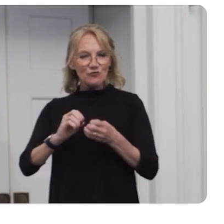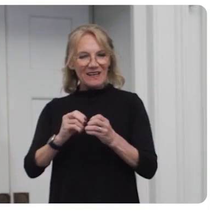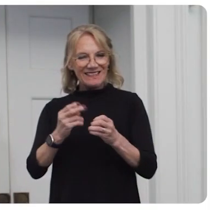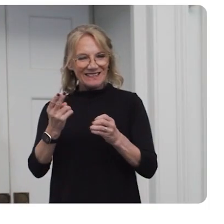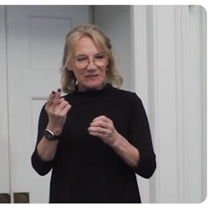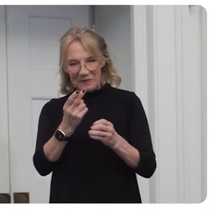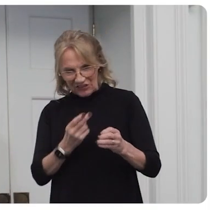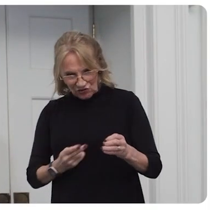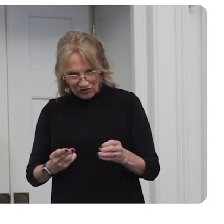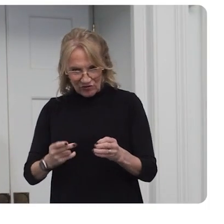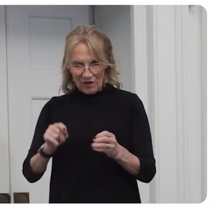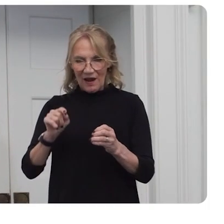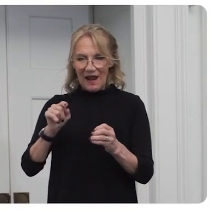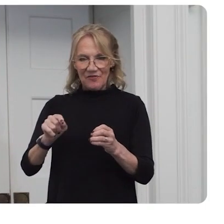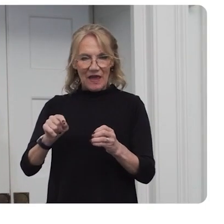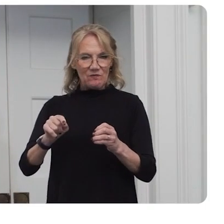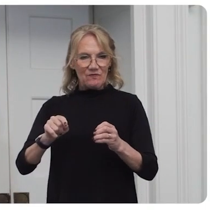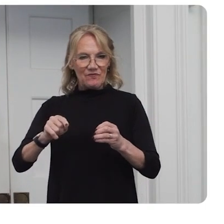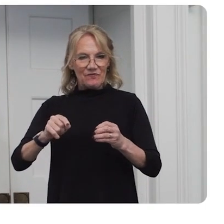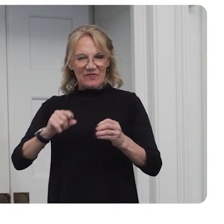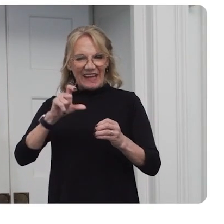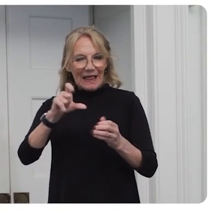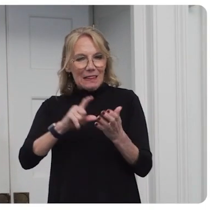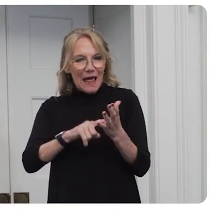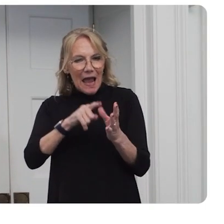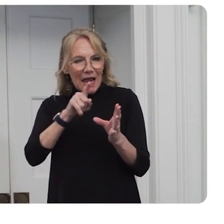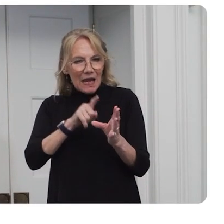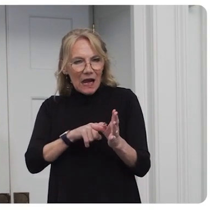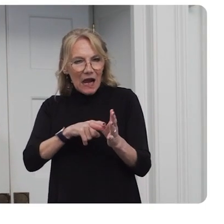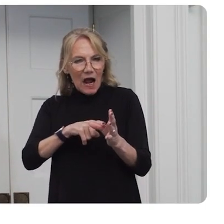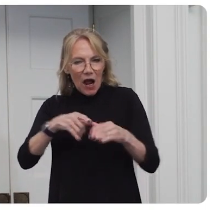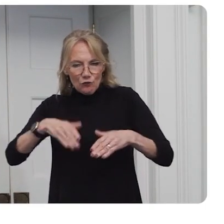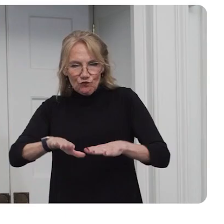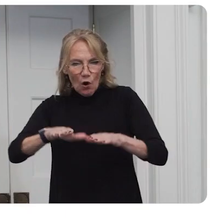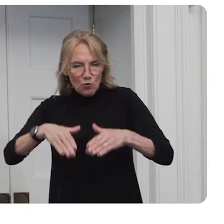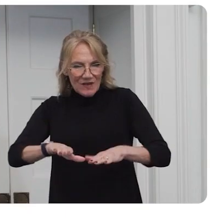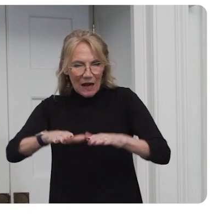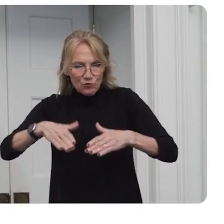did, yeah. And then rolled out the clay and then what? Yeah, and then I